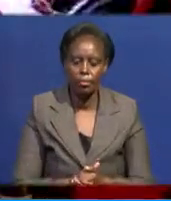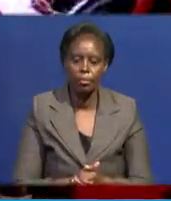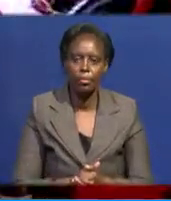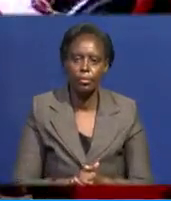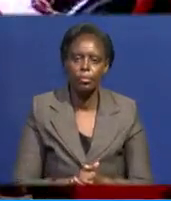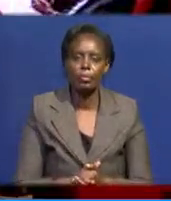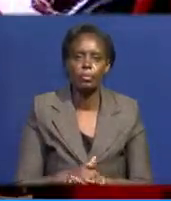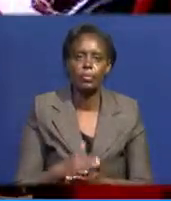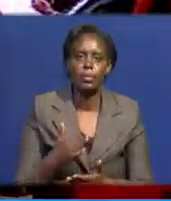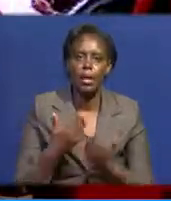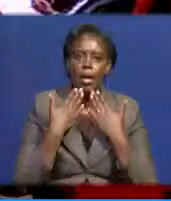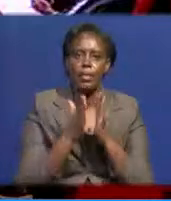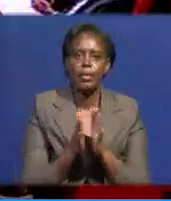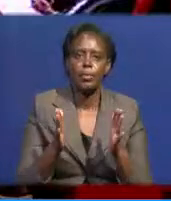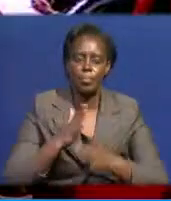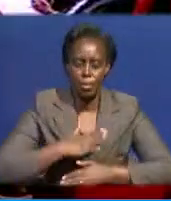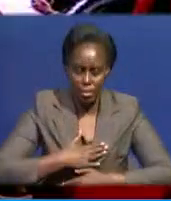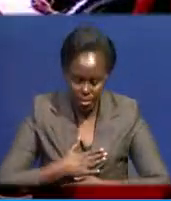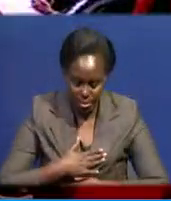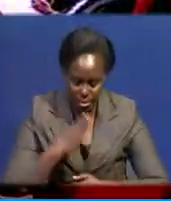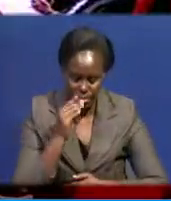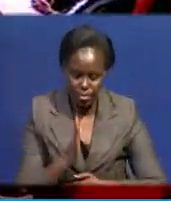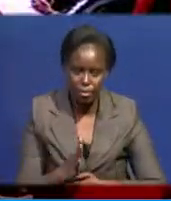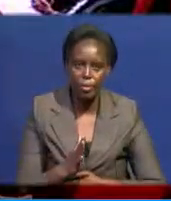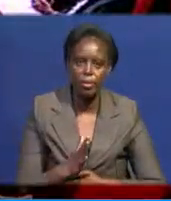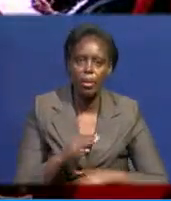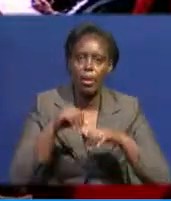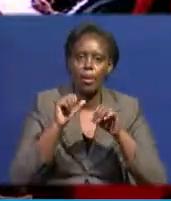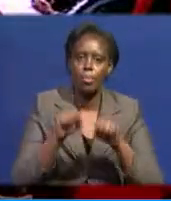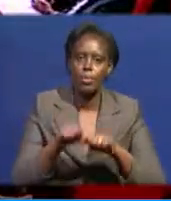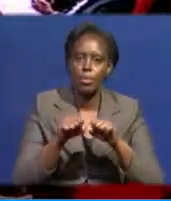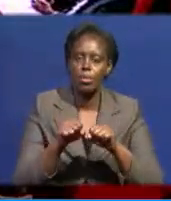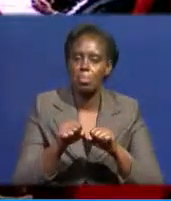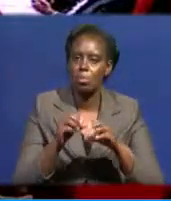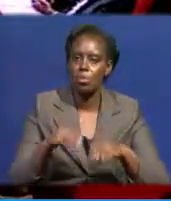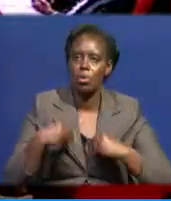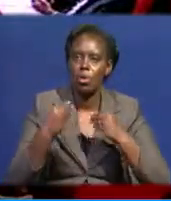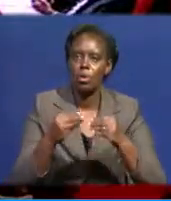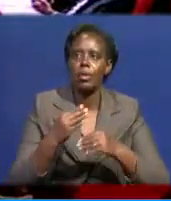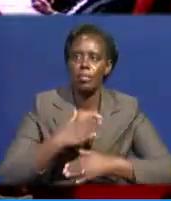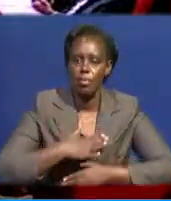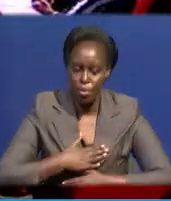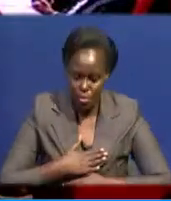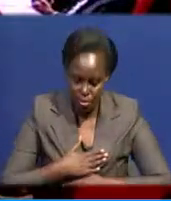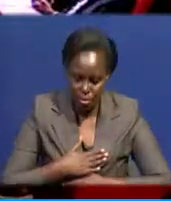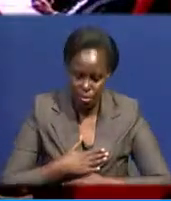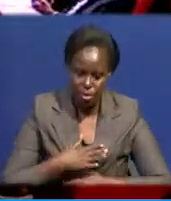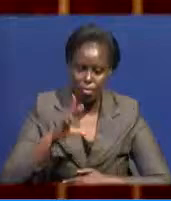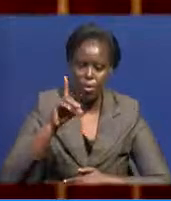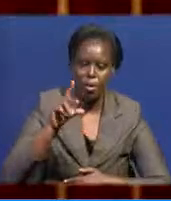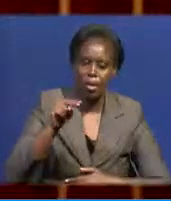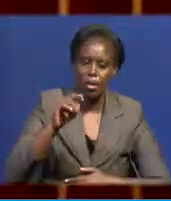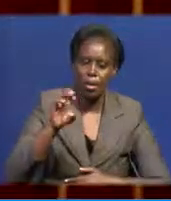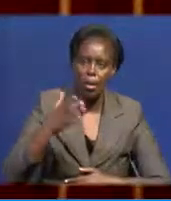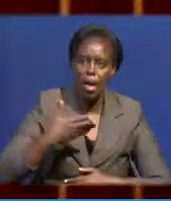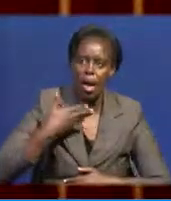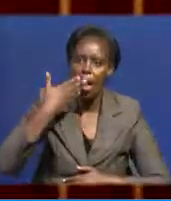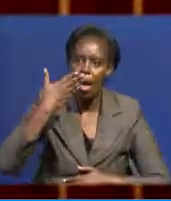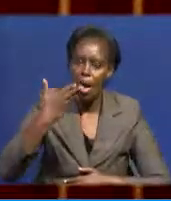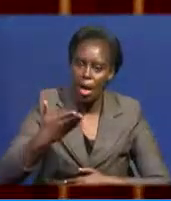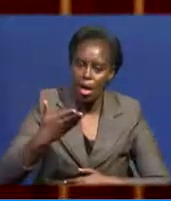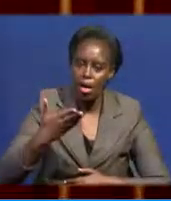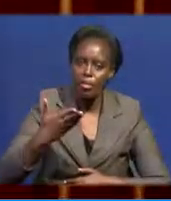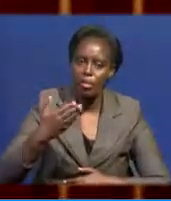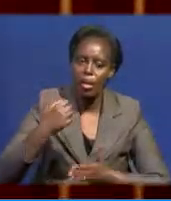I would, thank you, Honorable Speaker. It is not possible for me to give the Honorable Daniel Manzo, the Senator